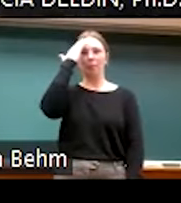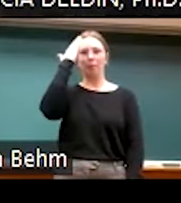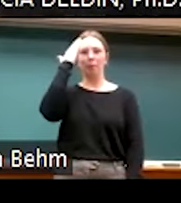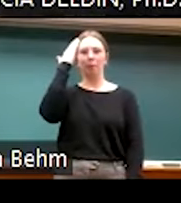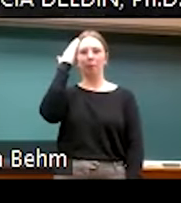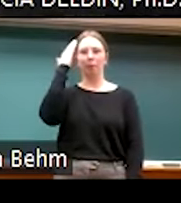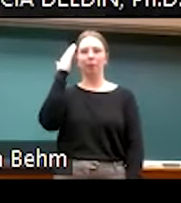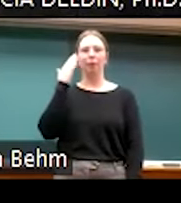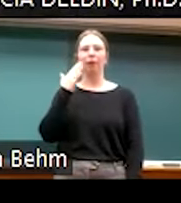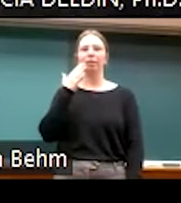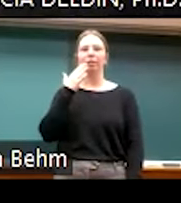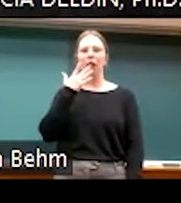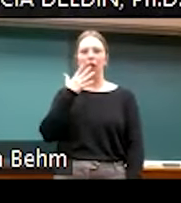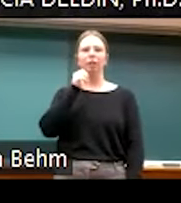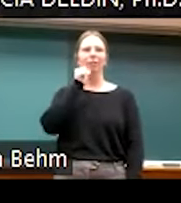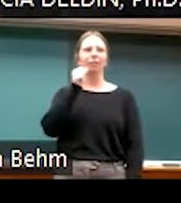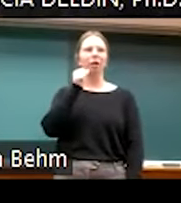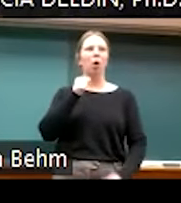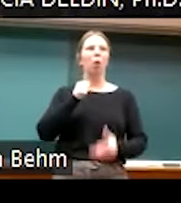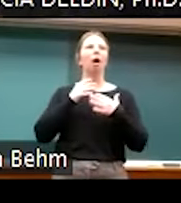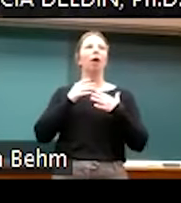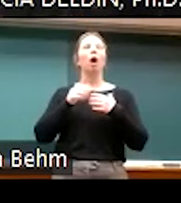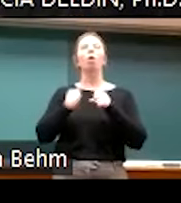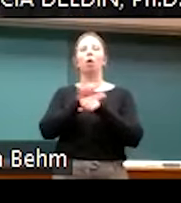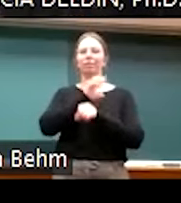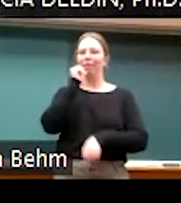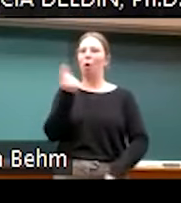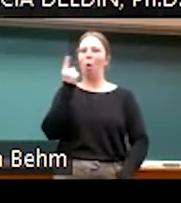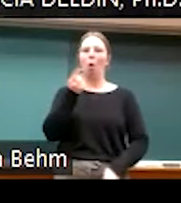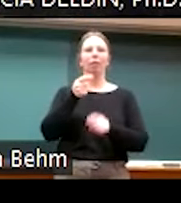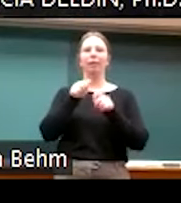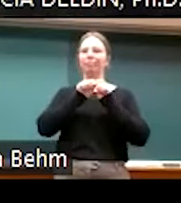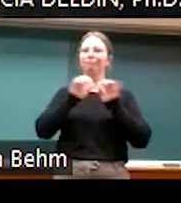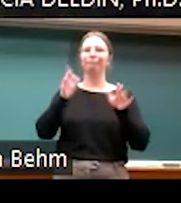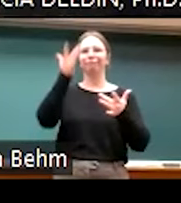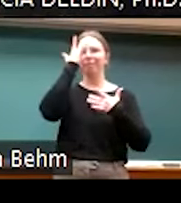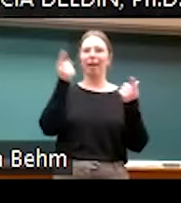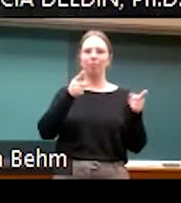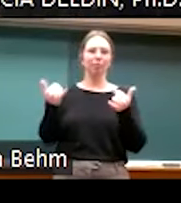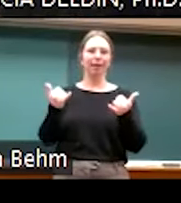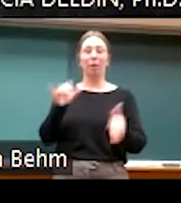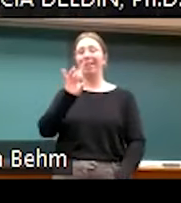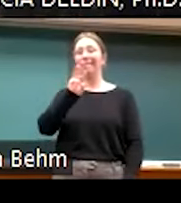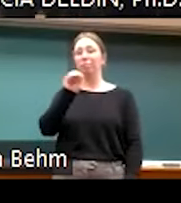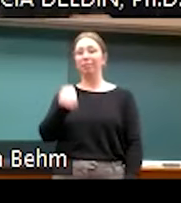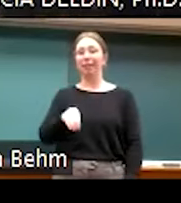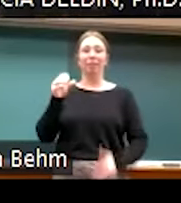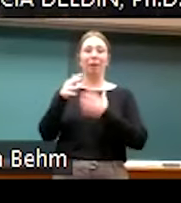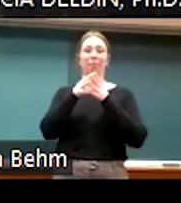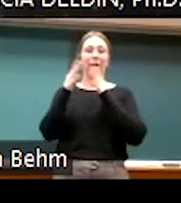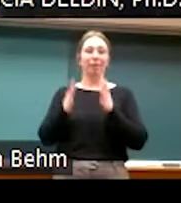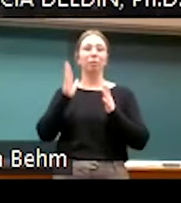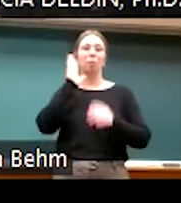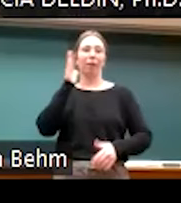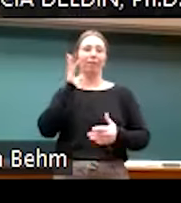only epidemic we're going through. 86% of Americans will have a mental health challenge in their lifetime. And of course, you all know that